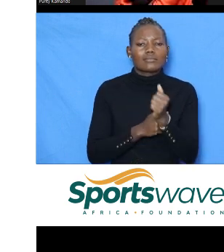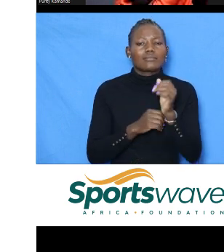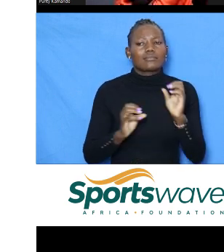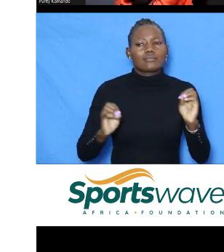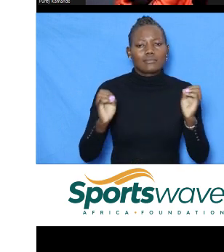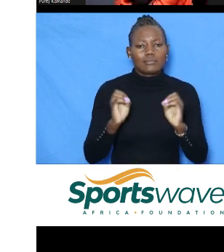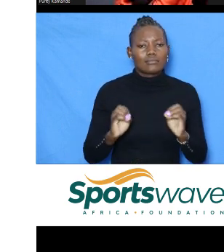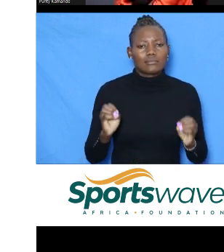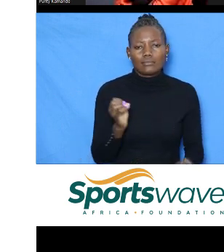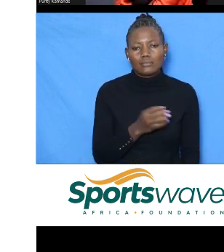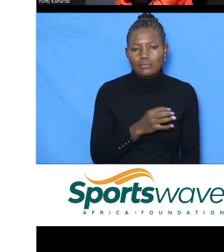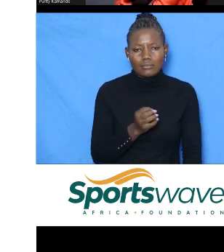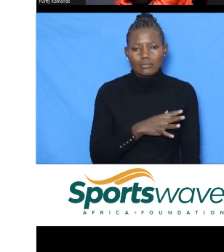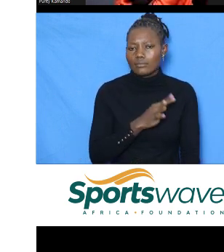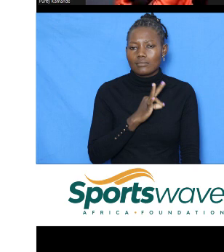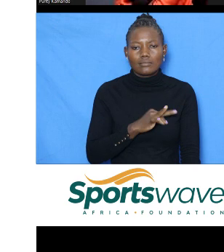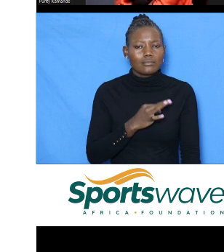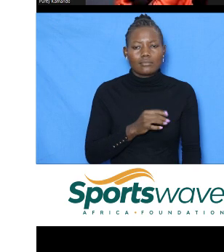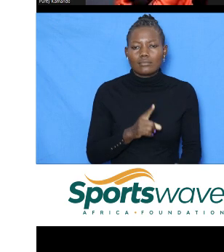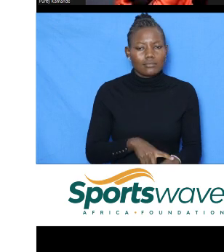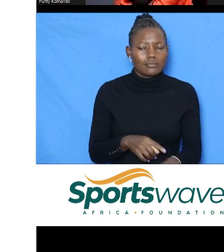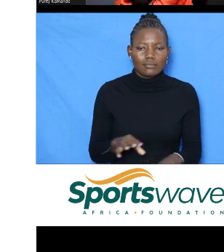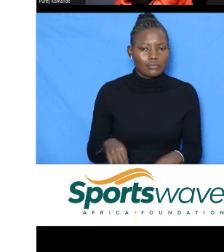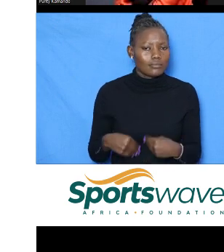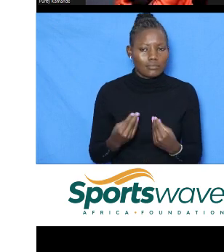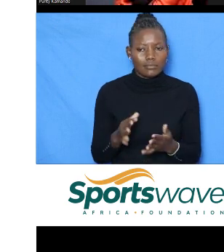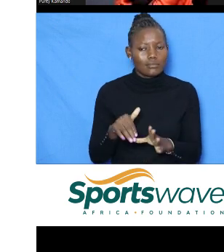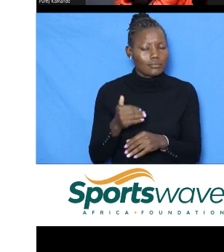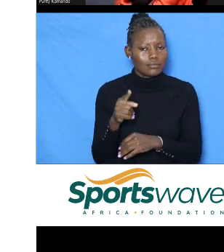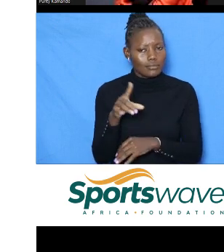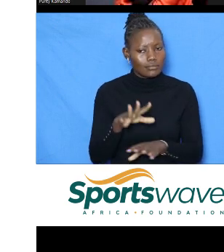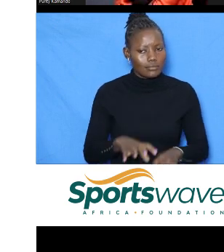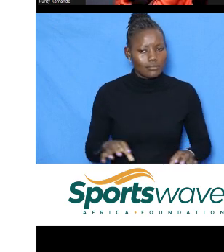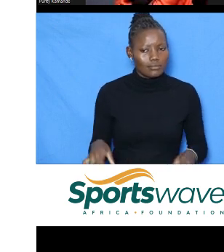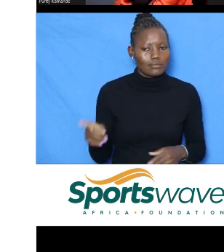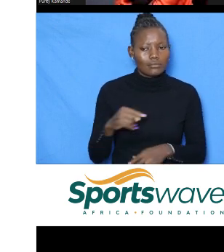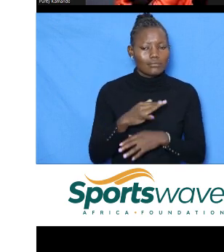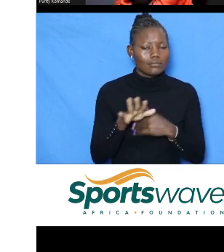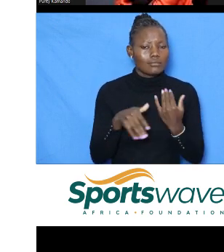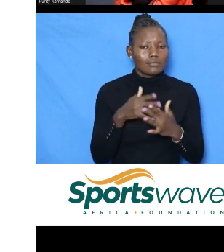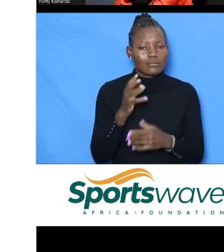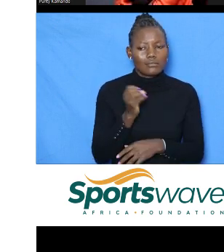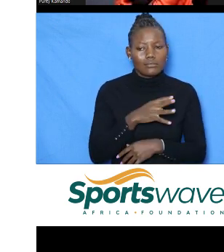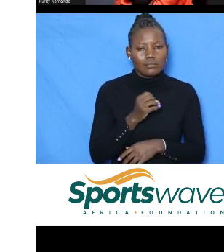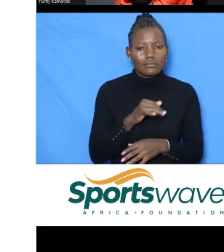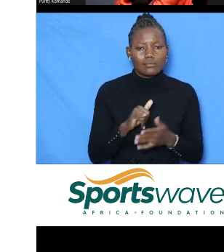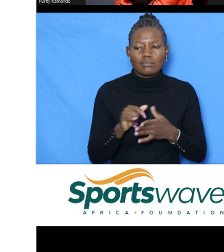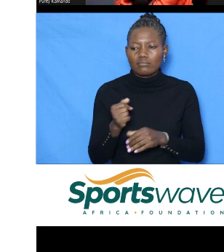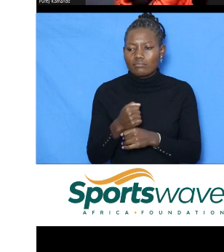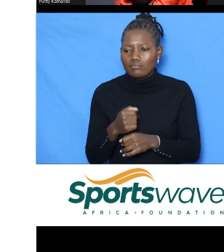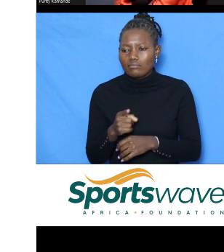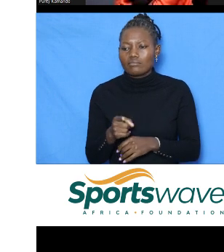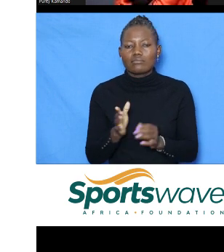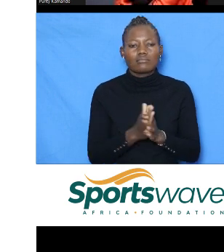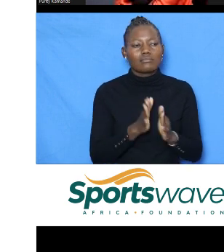of claimed benefits. So when these supplements are being released into the market, they come with all these claims that they'll do this and this, they'll